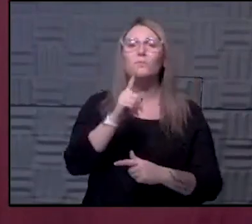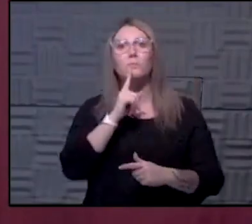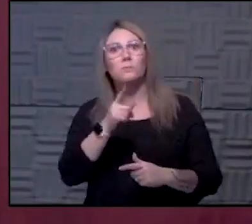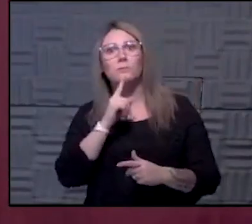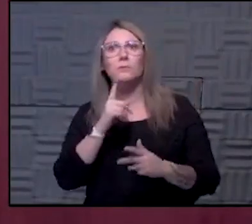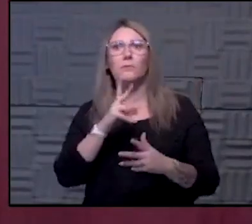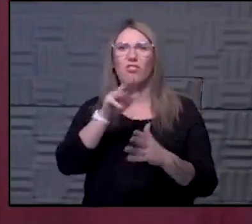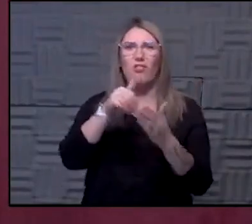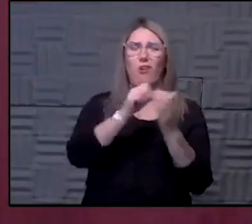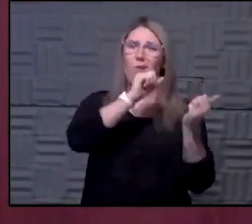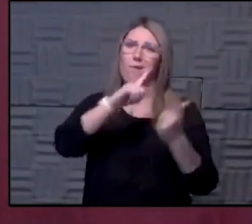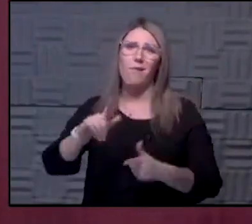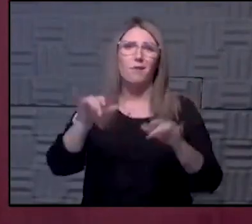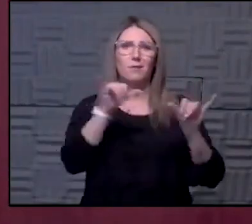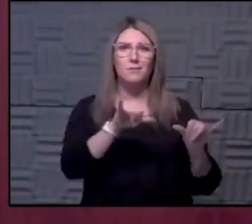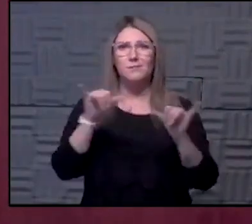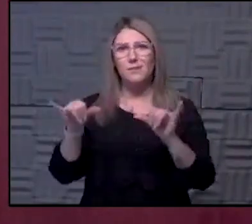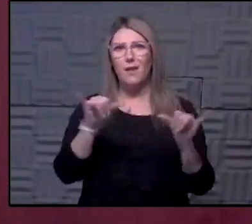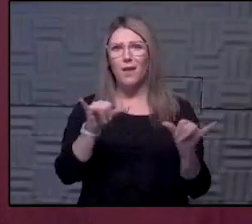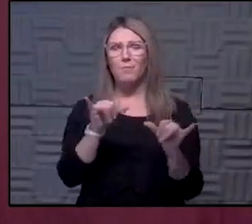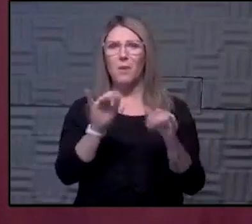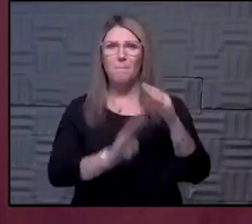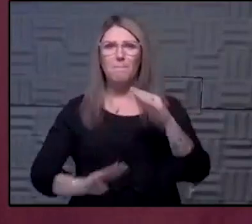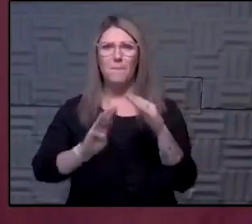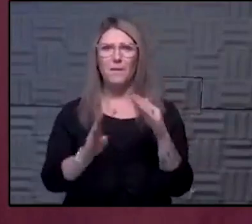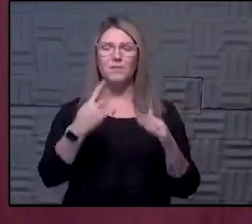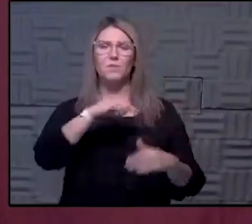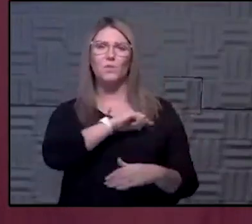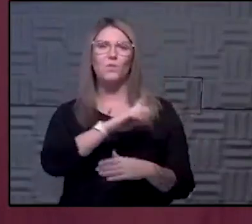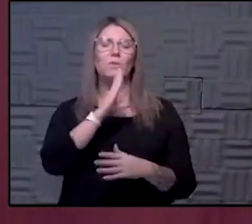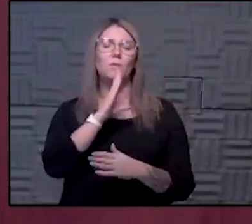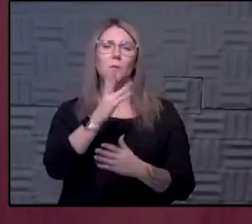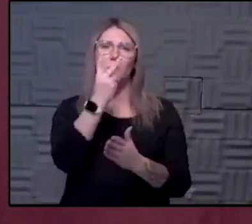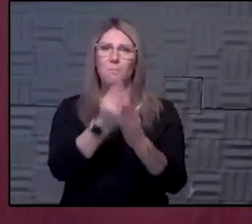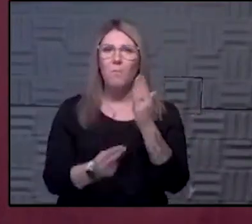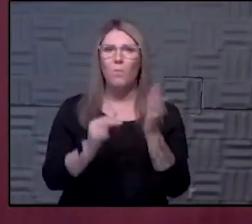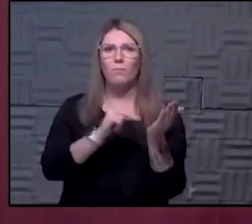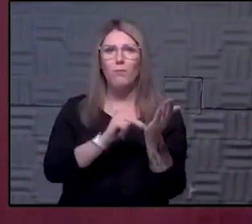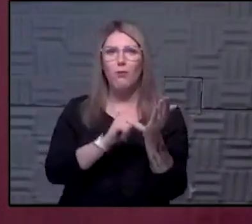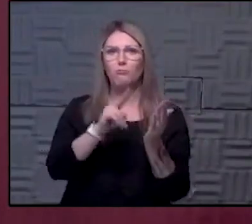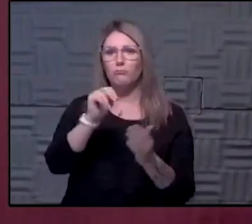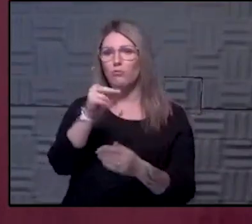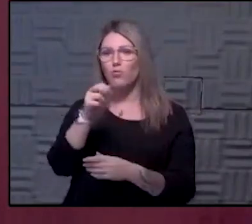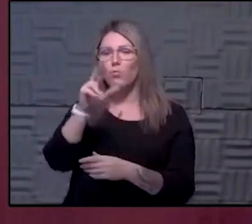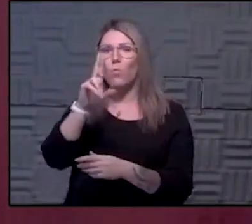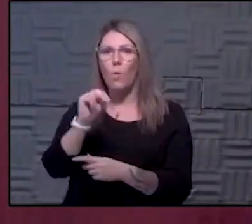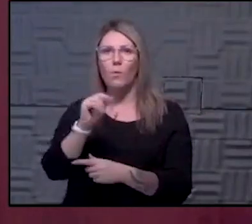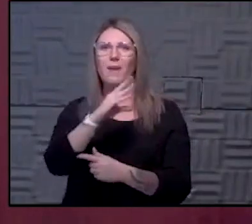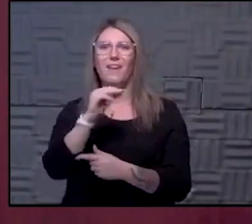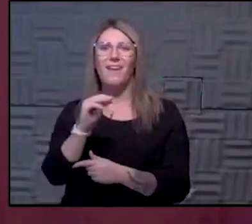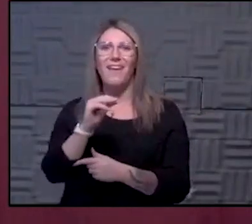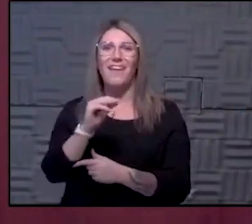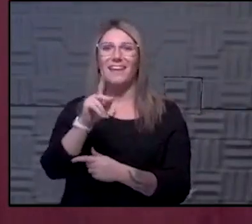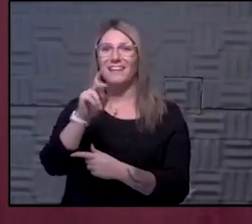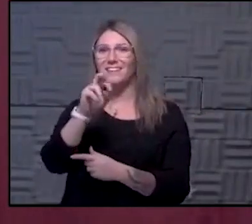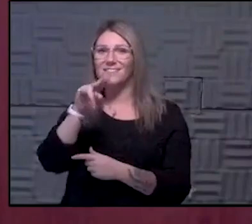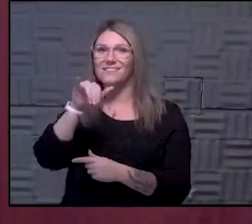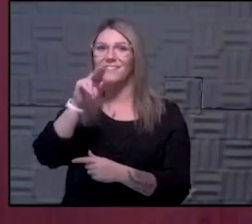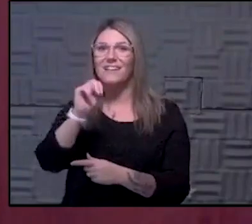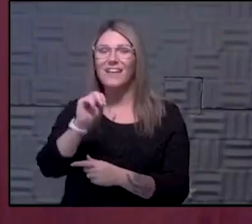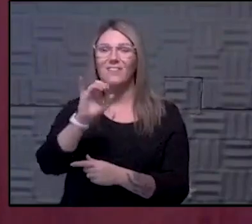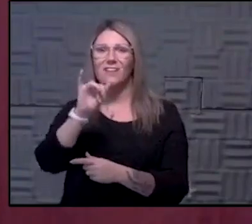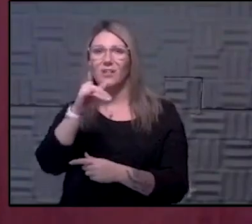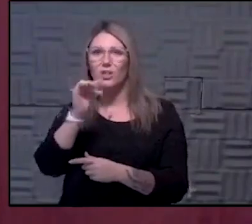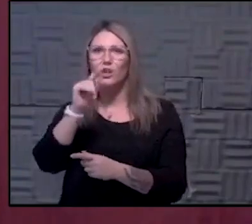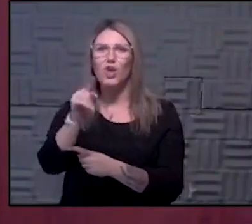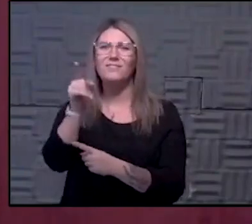some. they're all kind of asking the same, but we're some gonna of the be basics. So we're going to be hitting that with both Dr. Norman and Kevin Ault, who is an OBGYN infectious